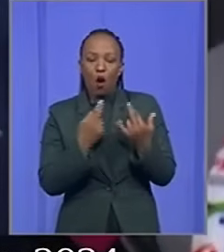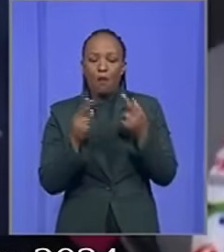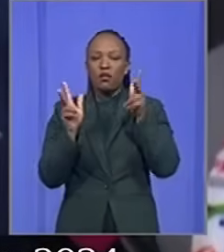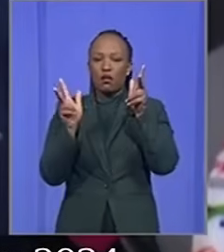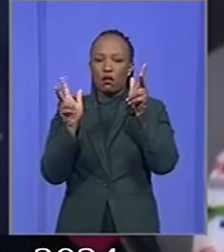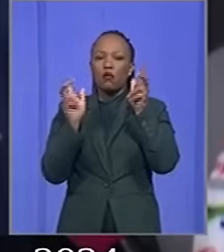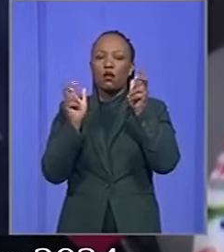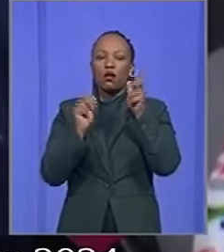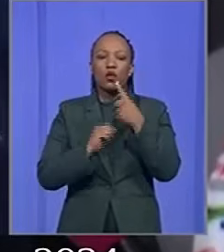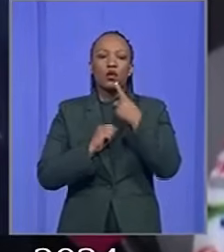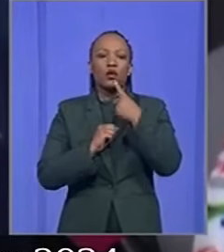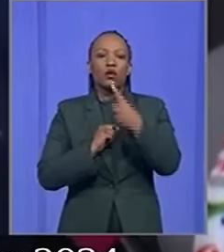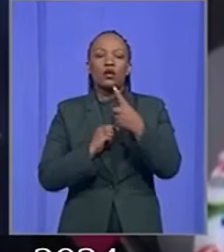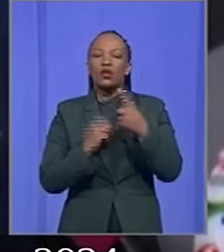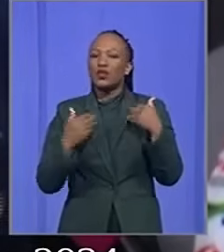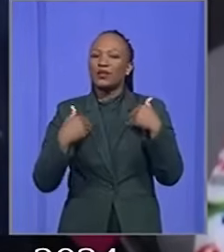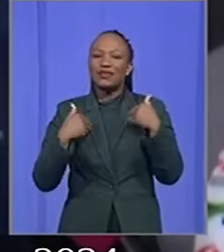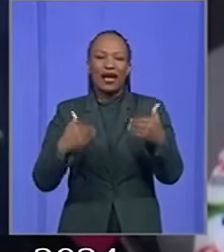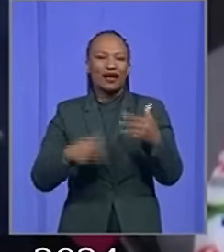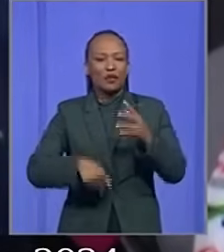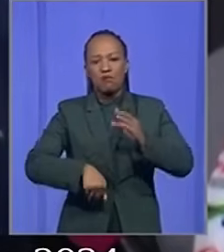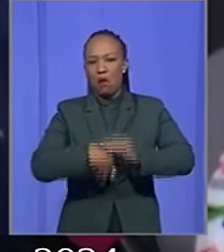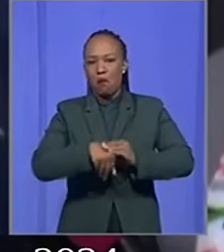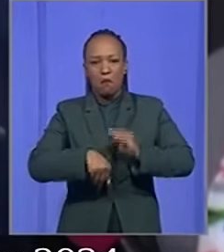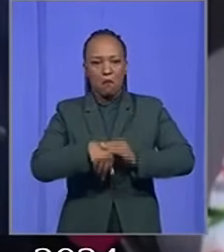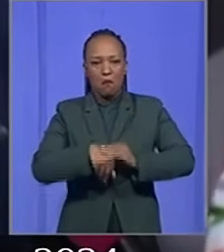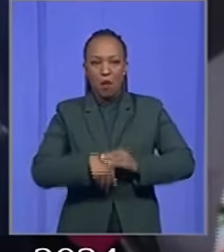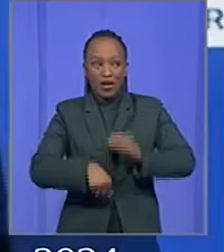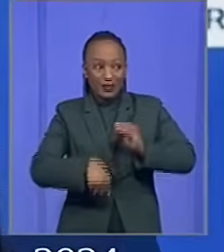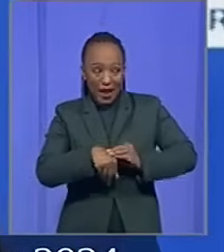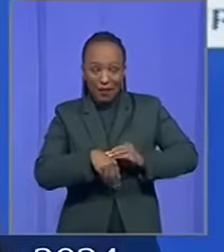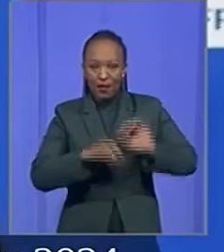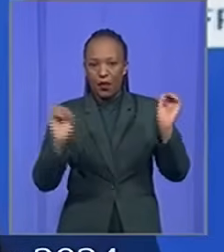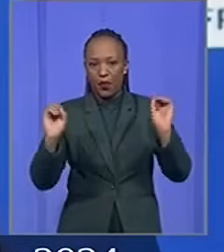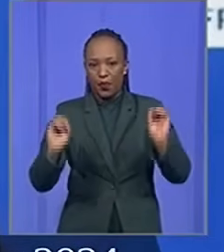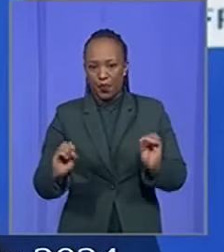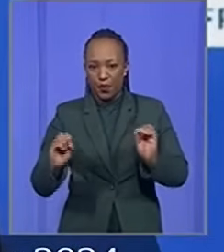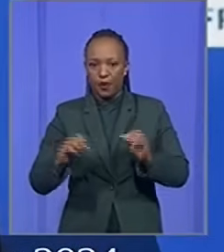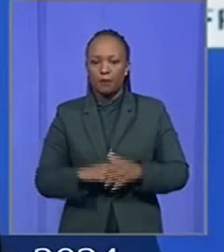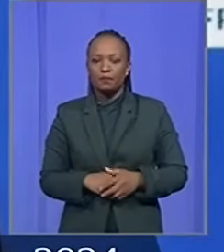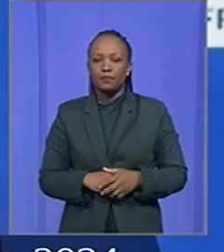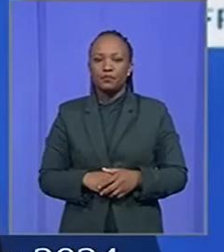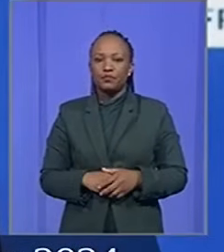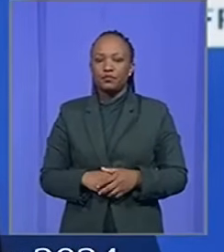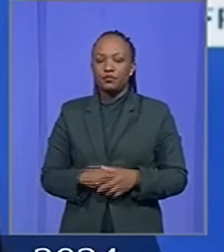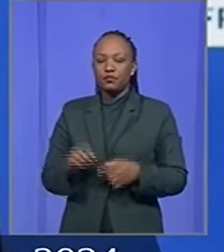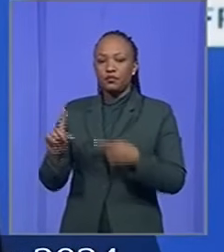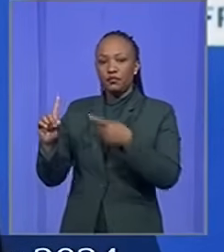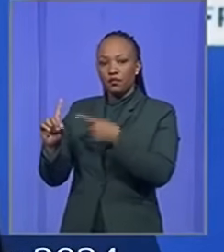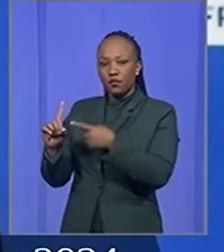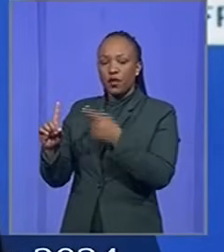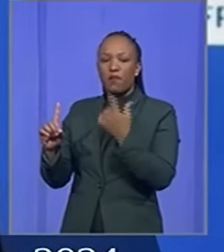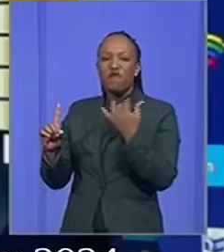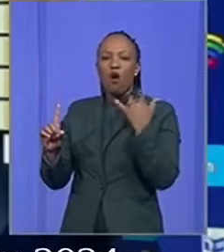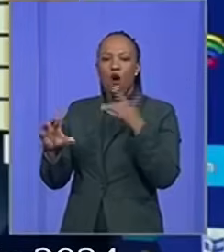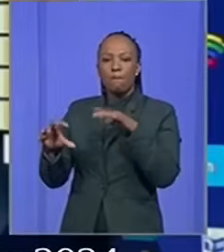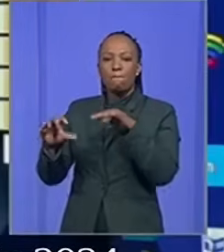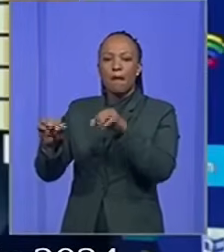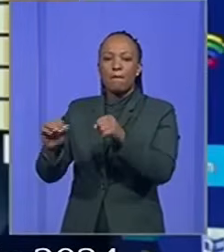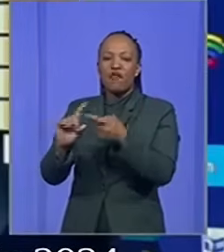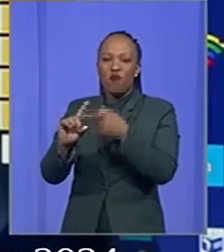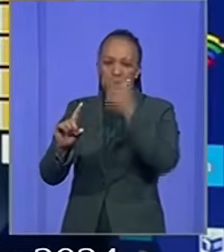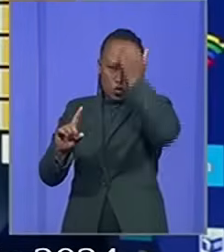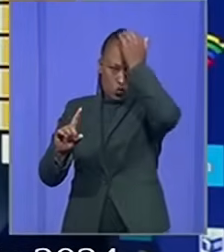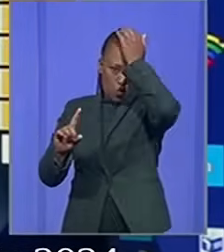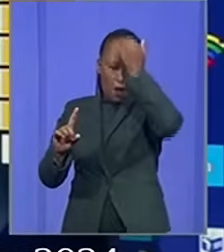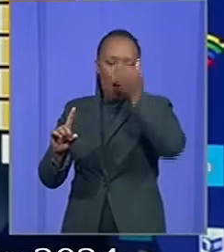saying. Don't start trouble when there is no trouble. Ya keneng dieteng tsa hae e leng Cyril Ramaphosa yena o amoetse